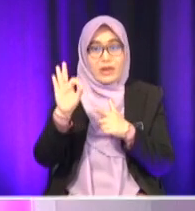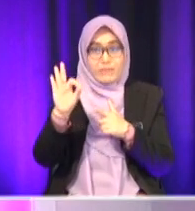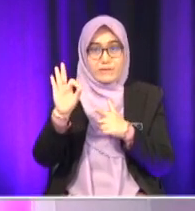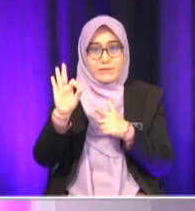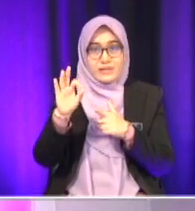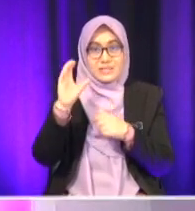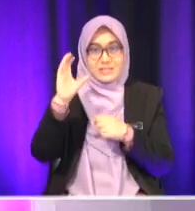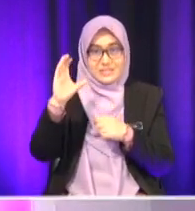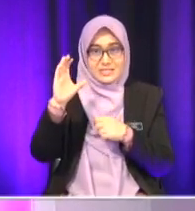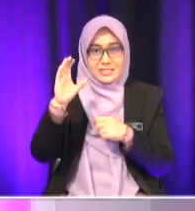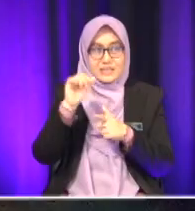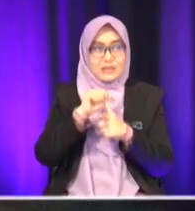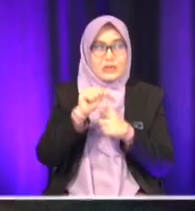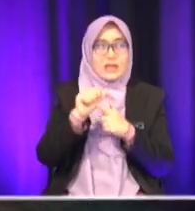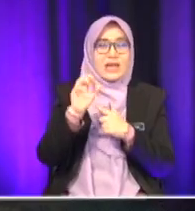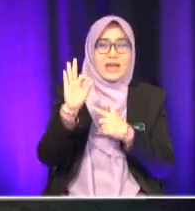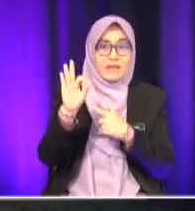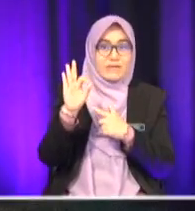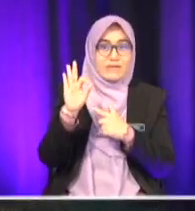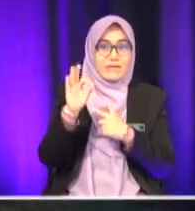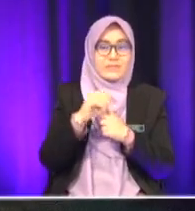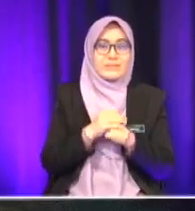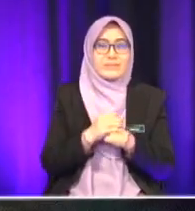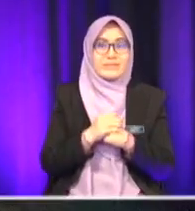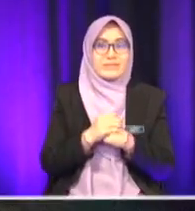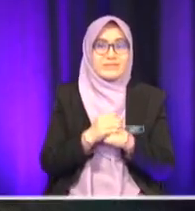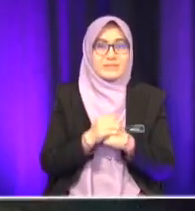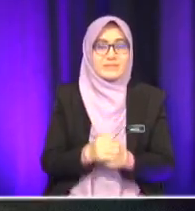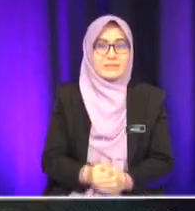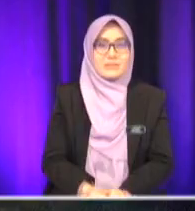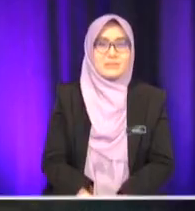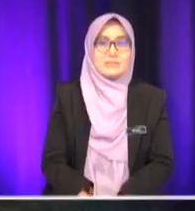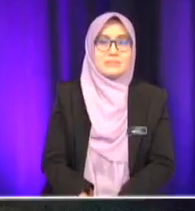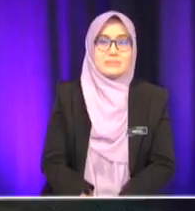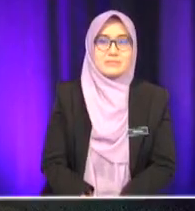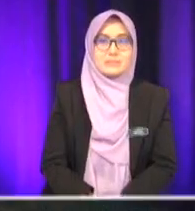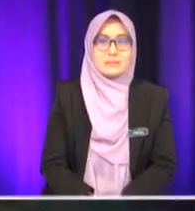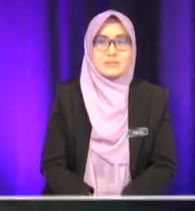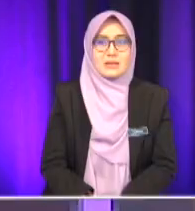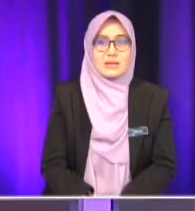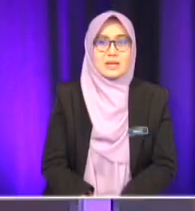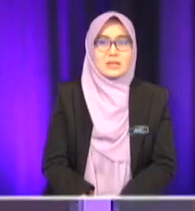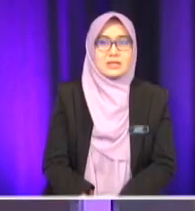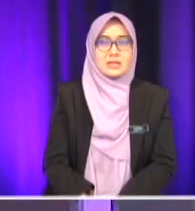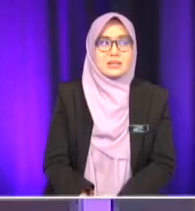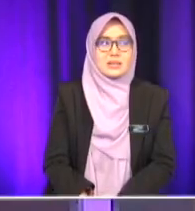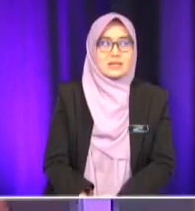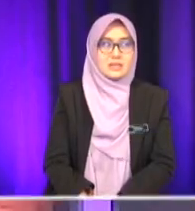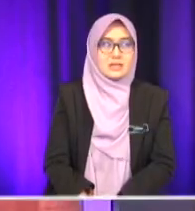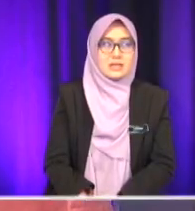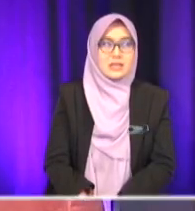zooming into, yeah. Okay, so the most possible one is...